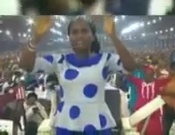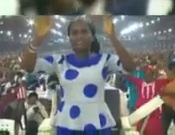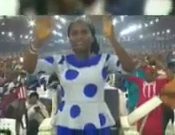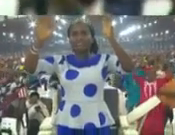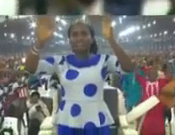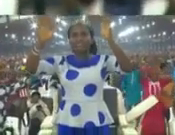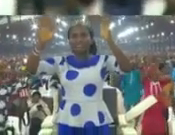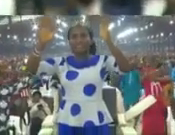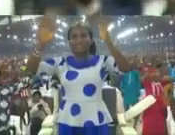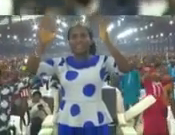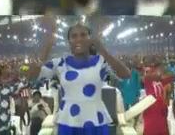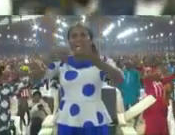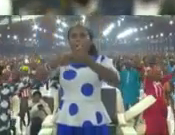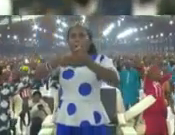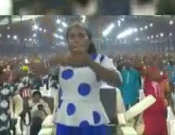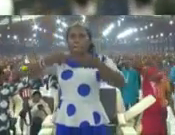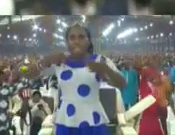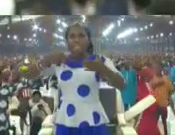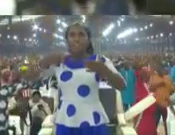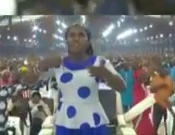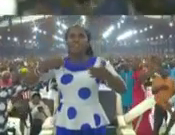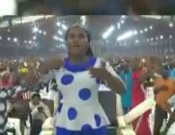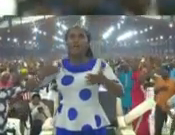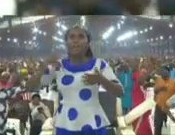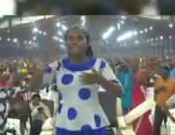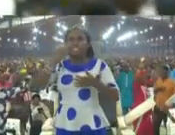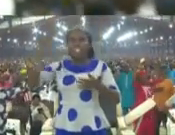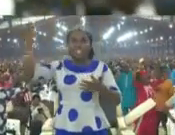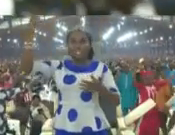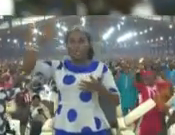before the sun rises tomorrow,